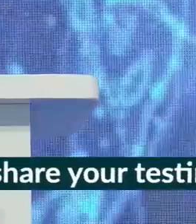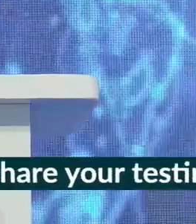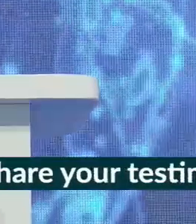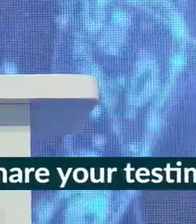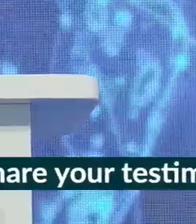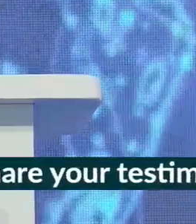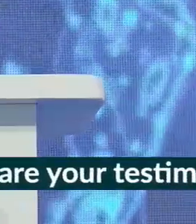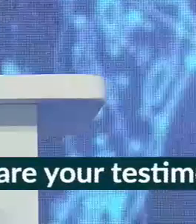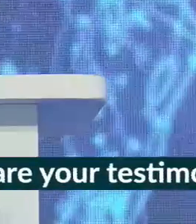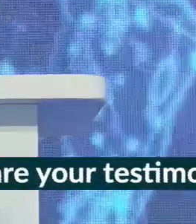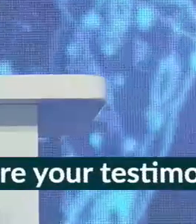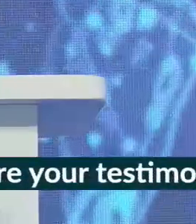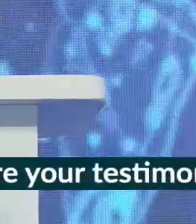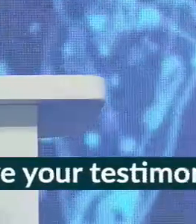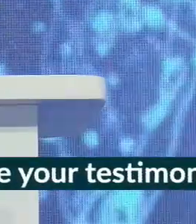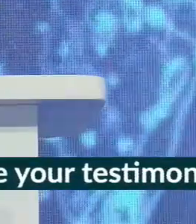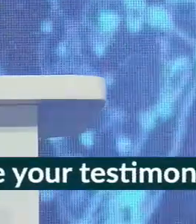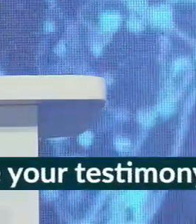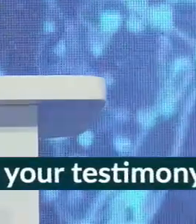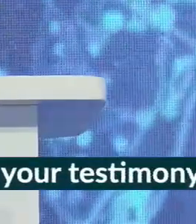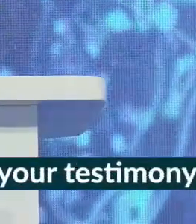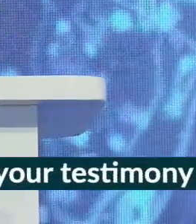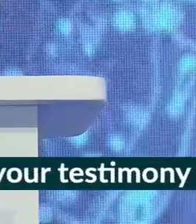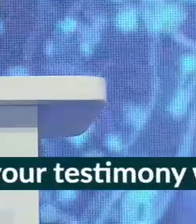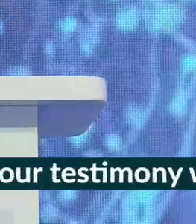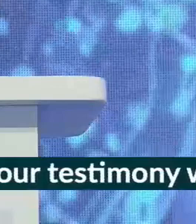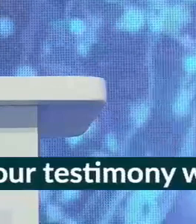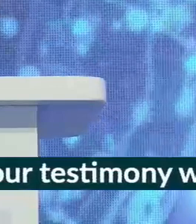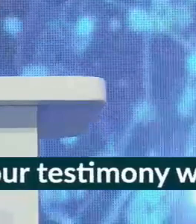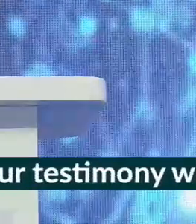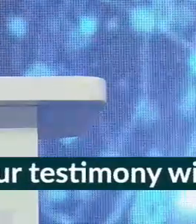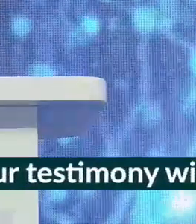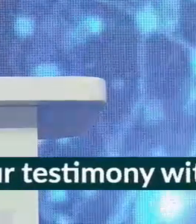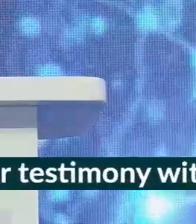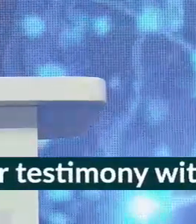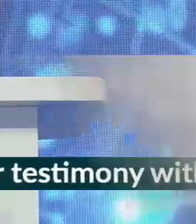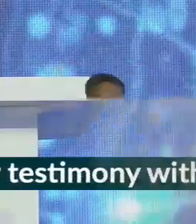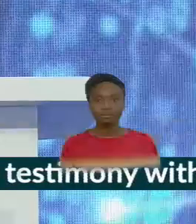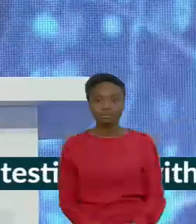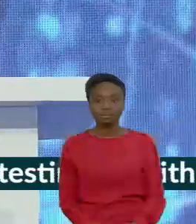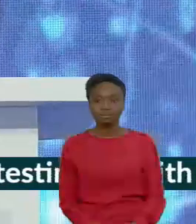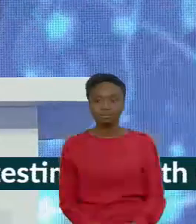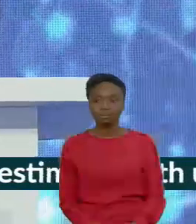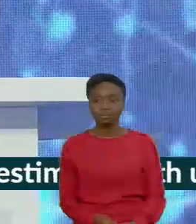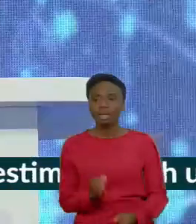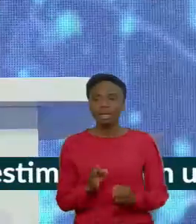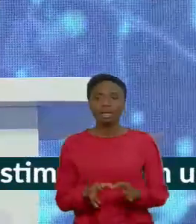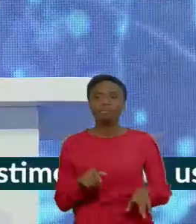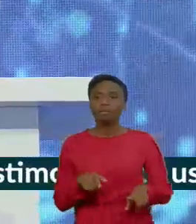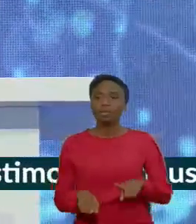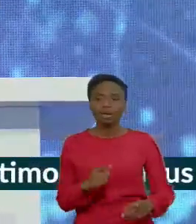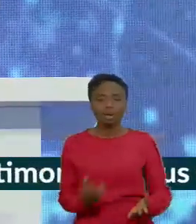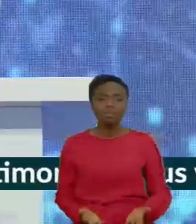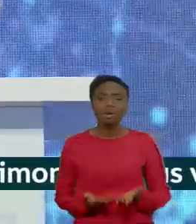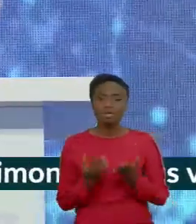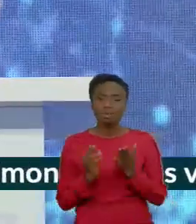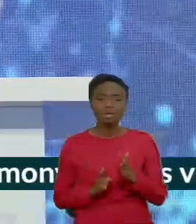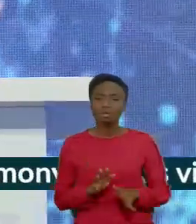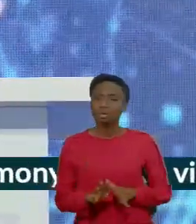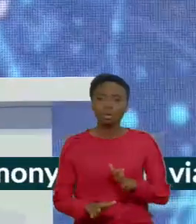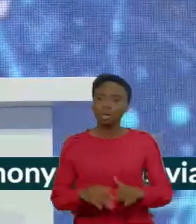If you were lame, rise up and walk. Whatever challenge you had before, look at yourself